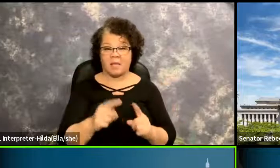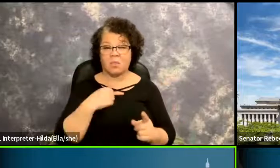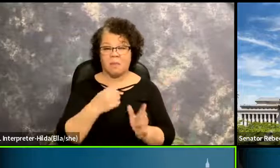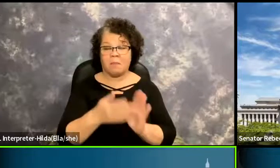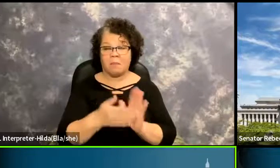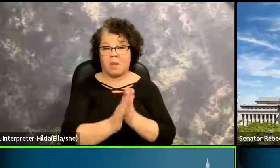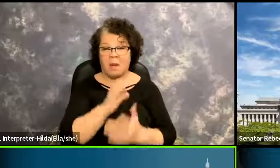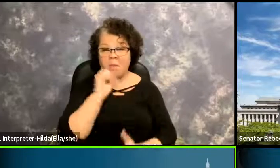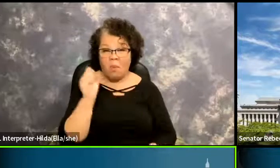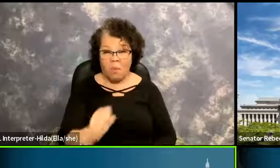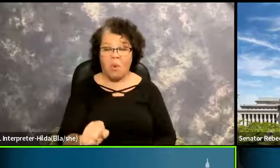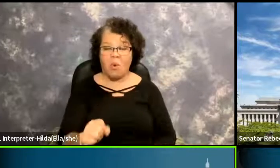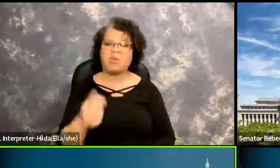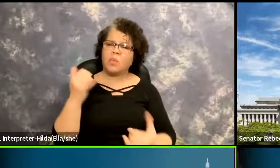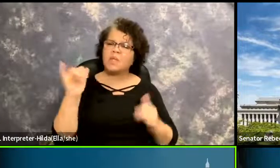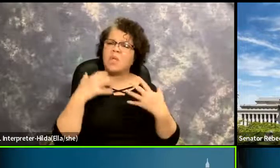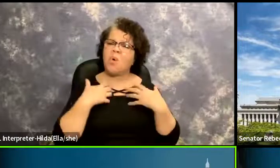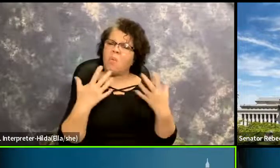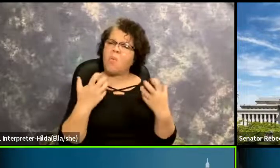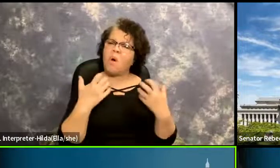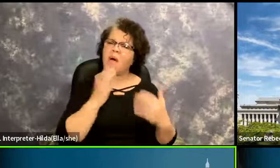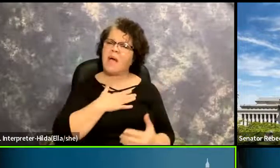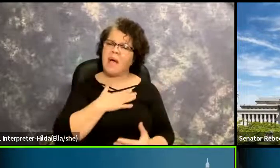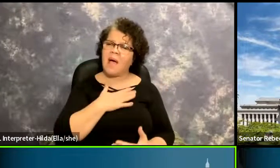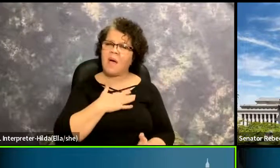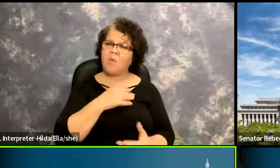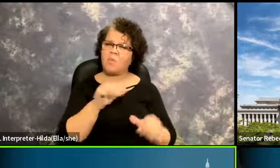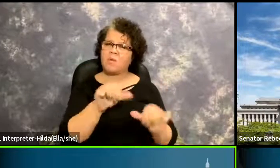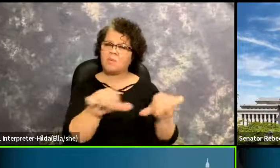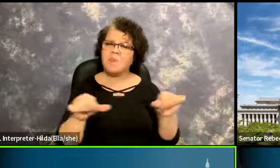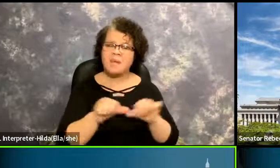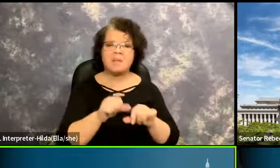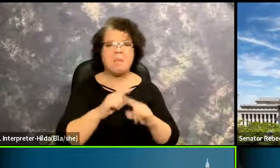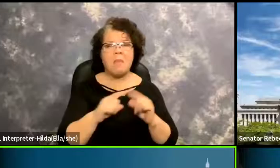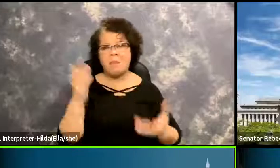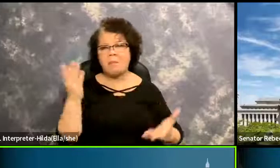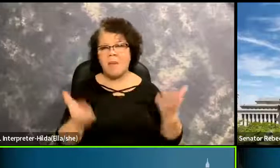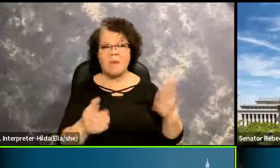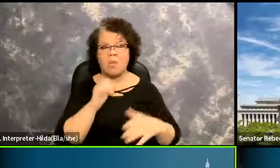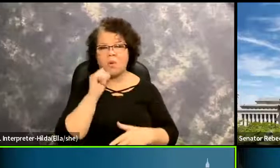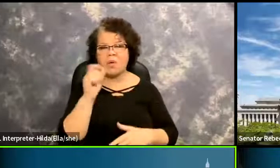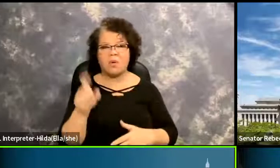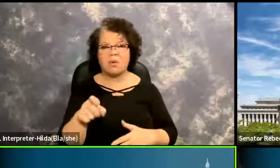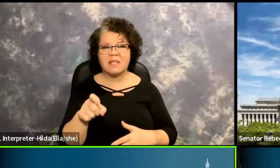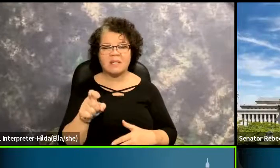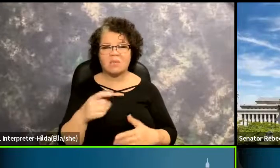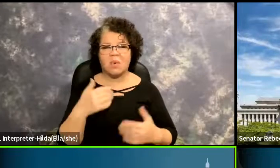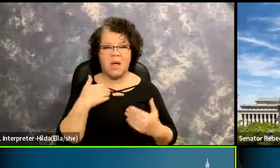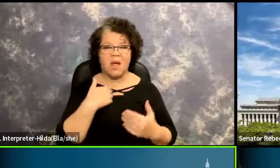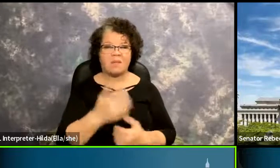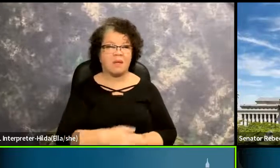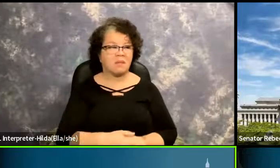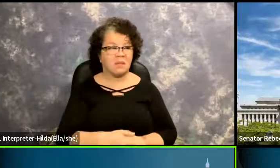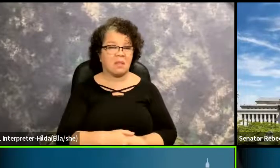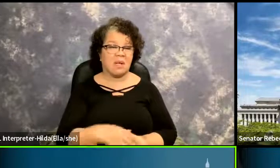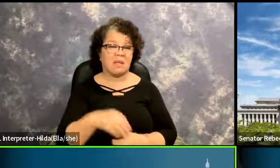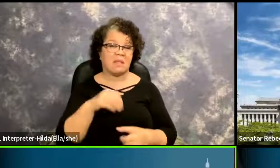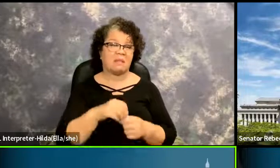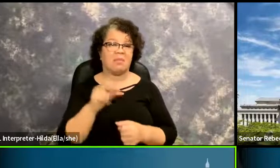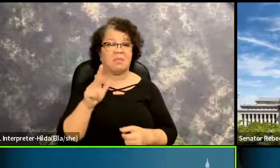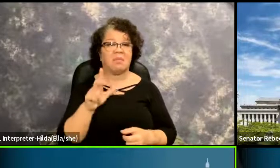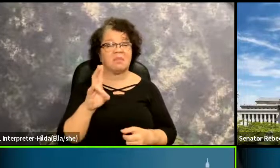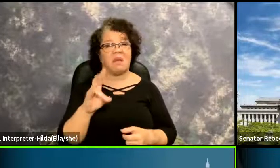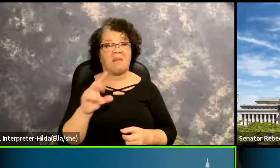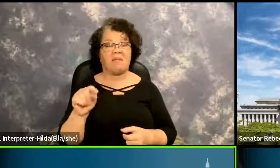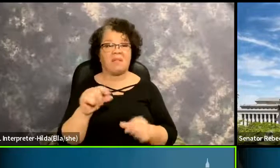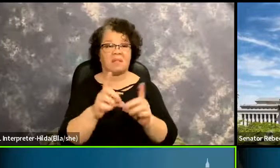still want our own space to call our own, but maybe we don't need to have, not that I've ever seen in the 37th district, but we